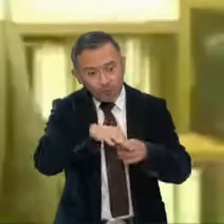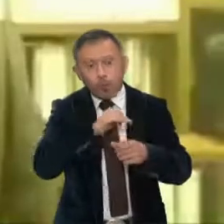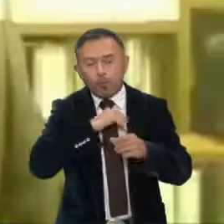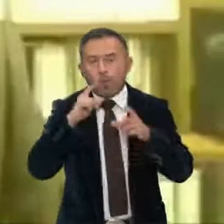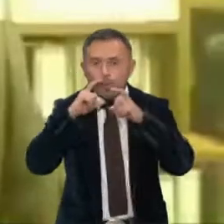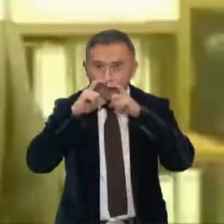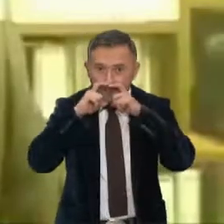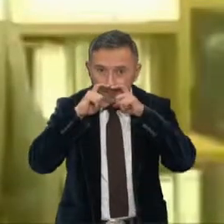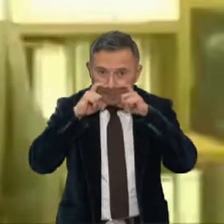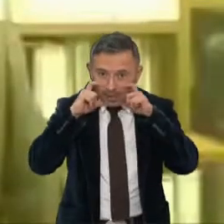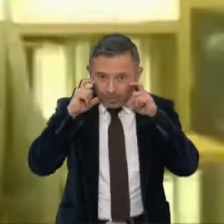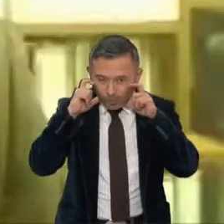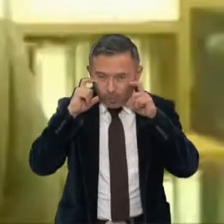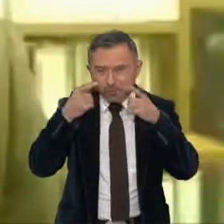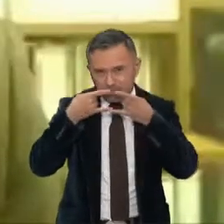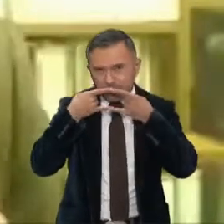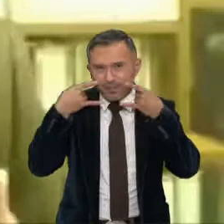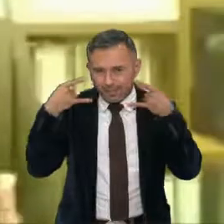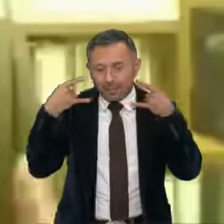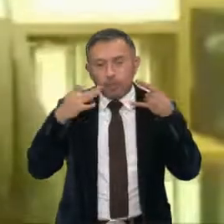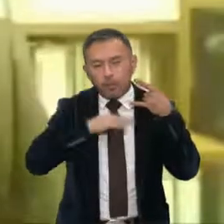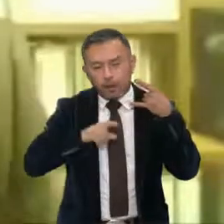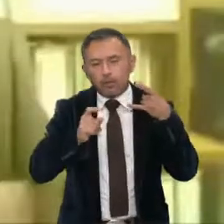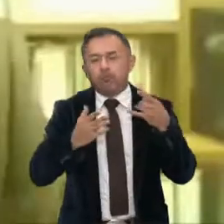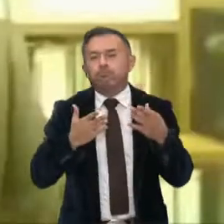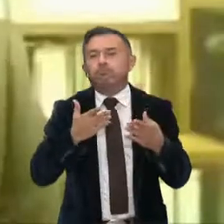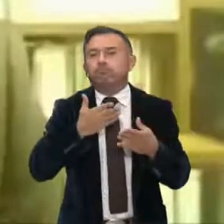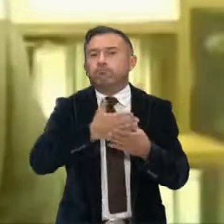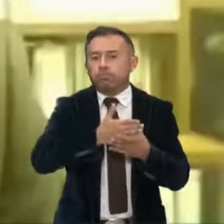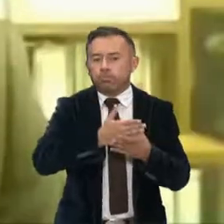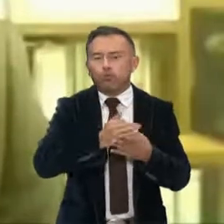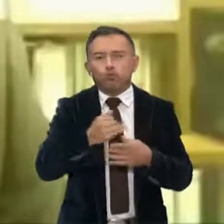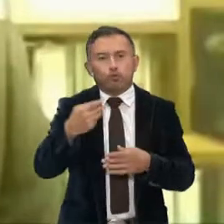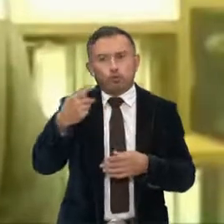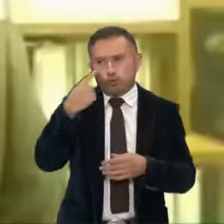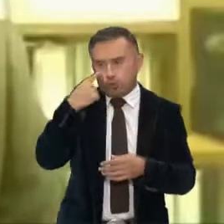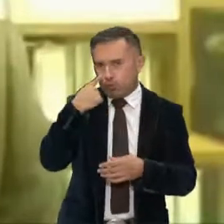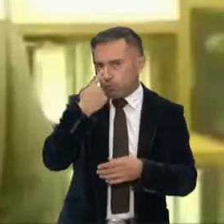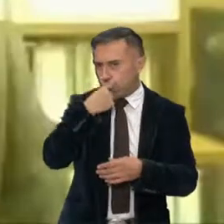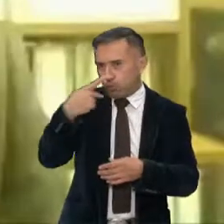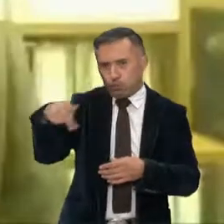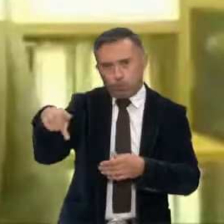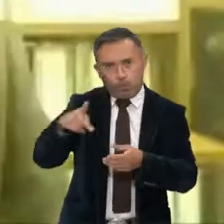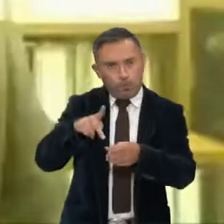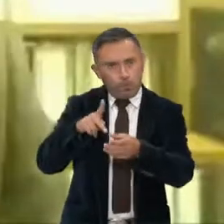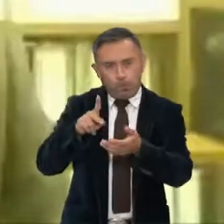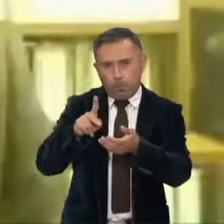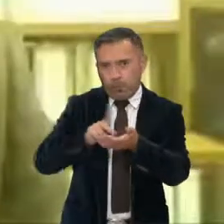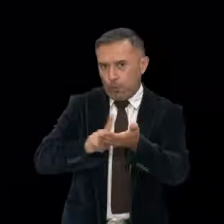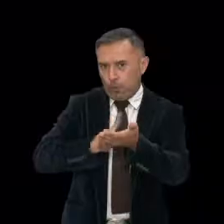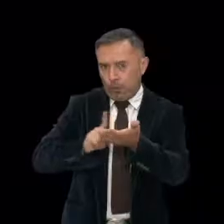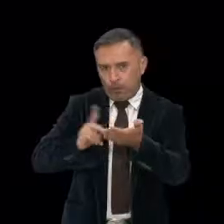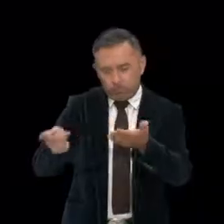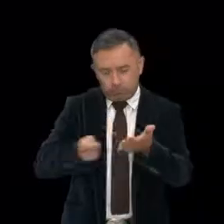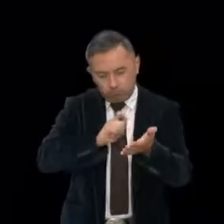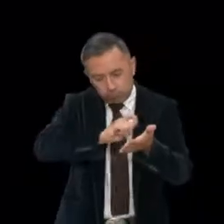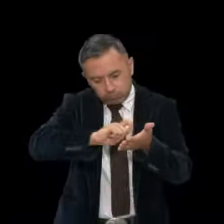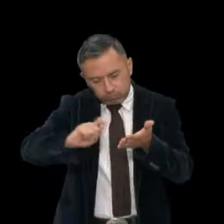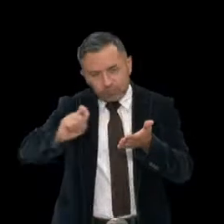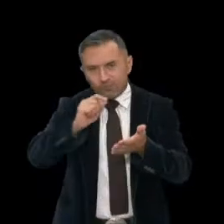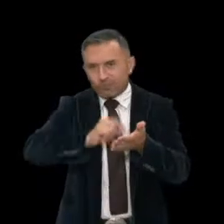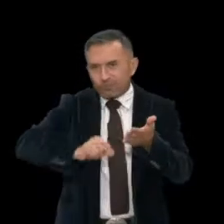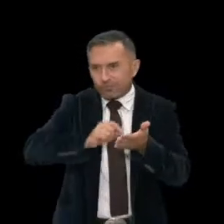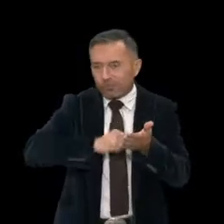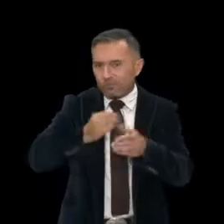And so all the public had to wear masks, to have or to bring